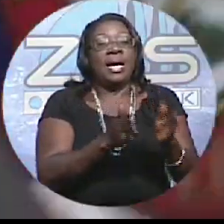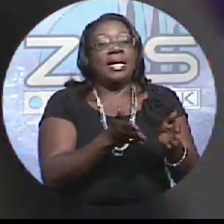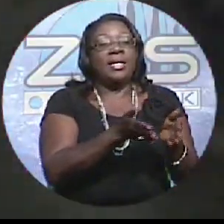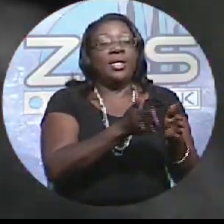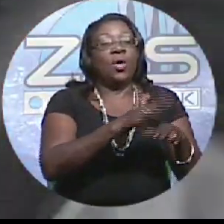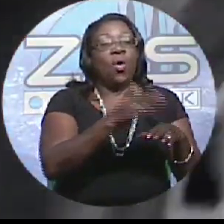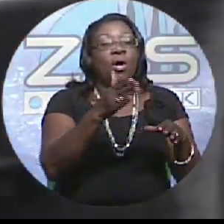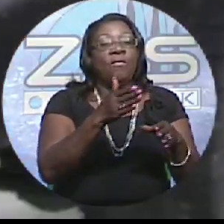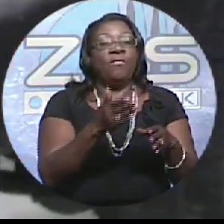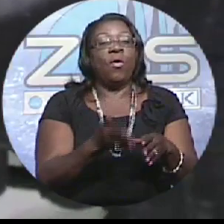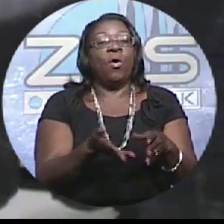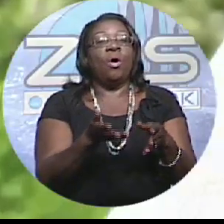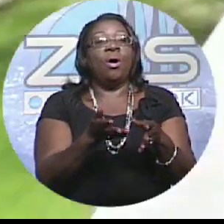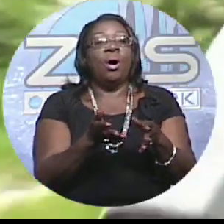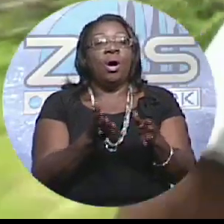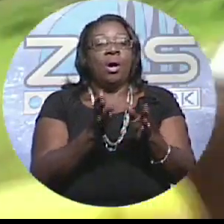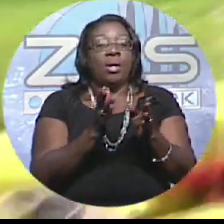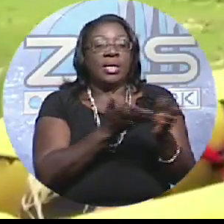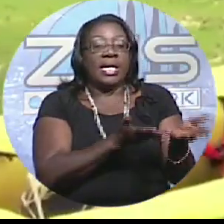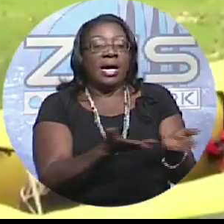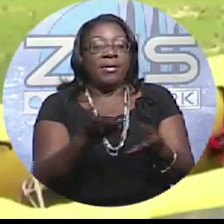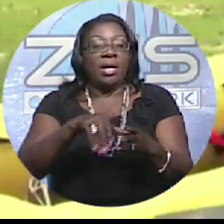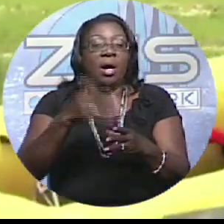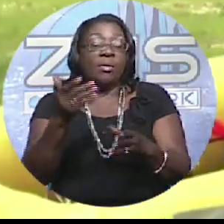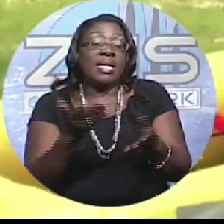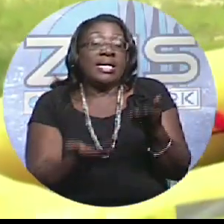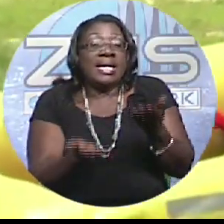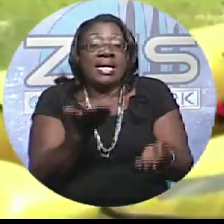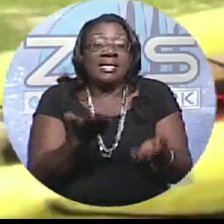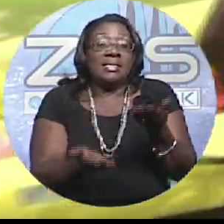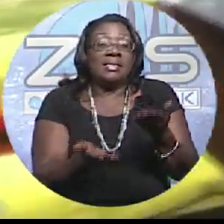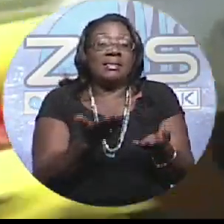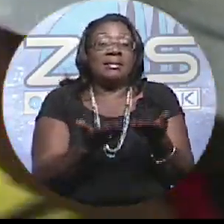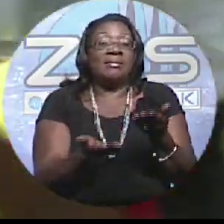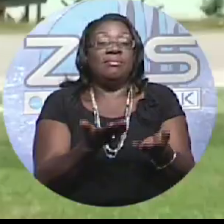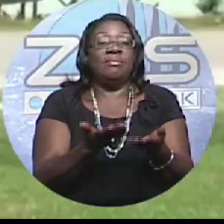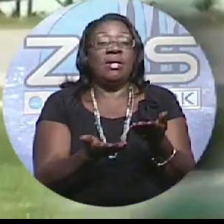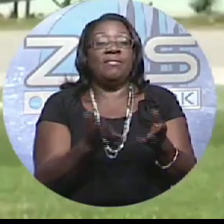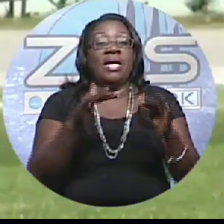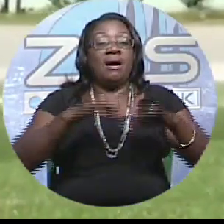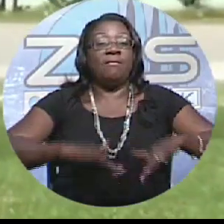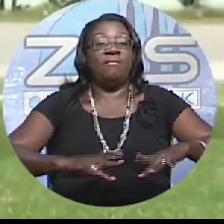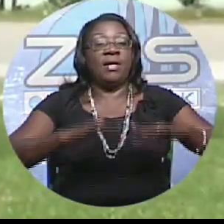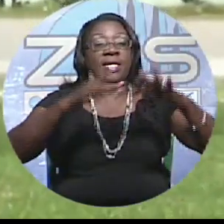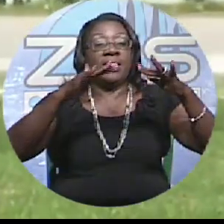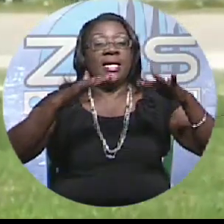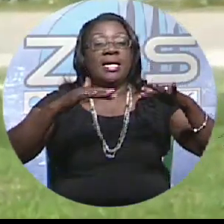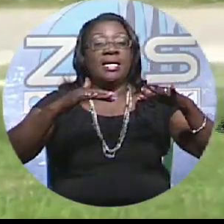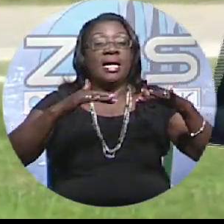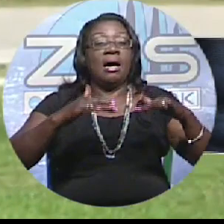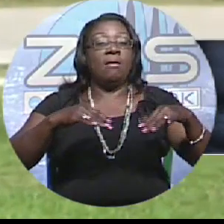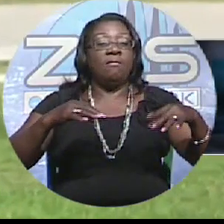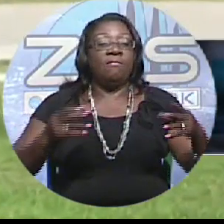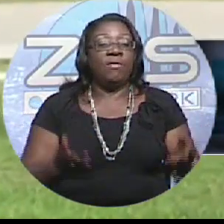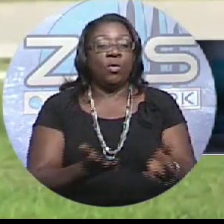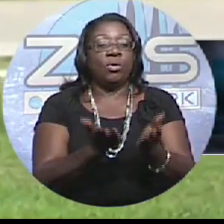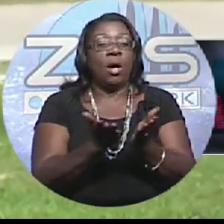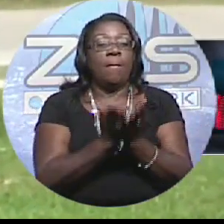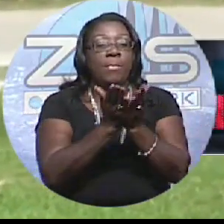was flooding. Sergeant Preston McCoy filled us in on that portion of the plan. Well, the vessels